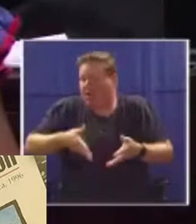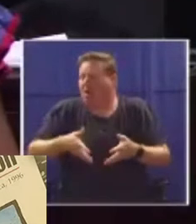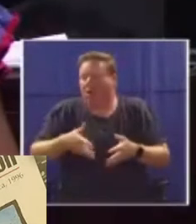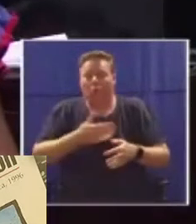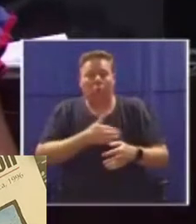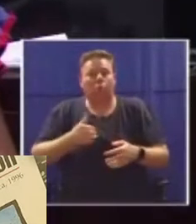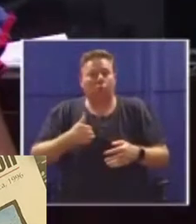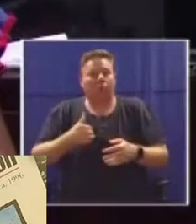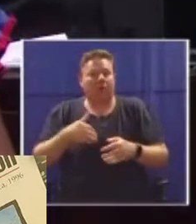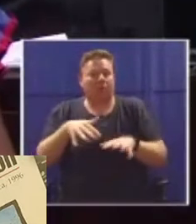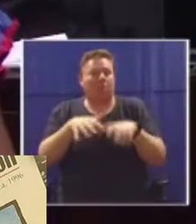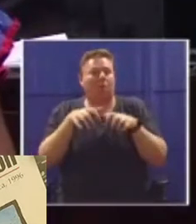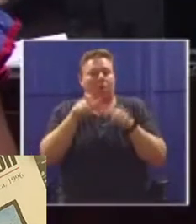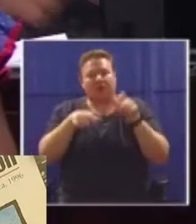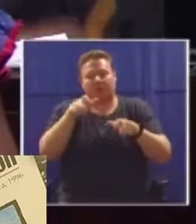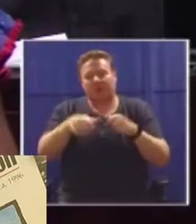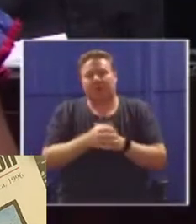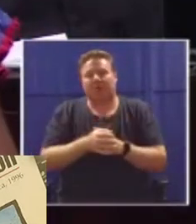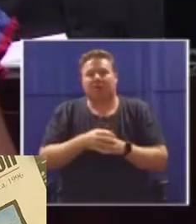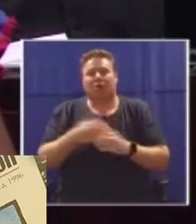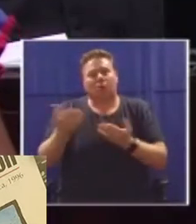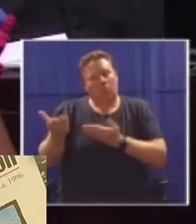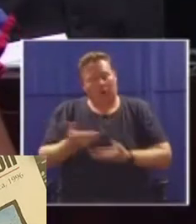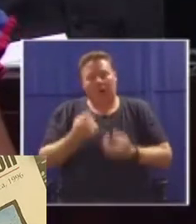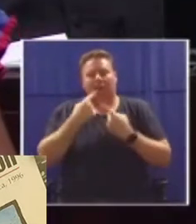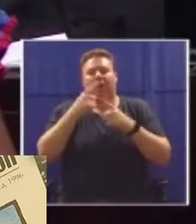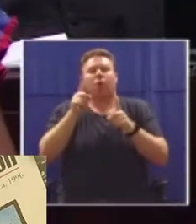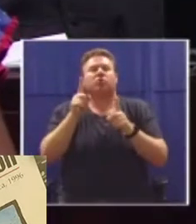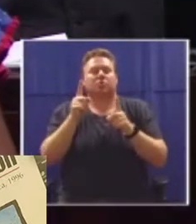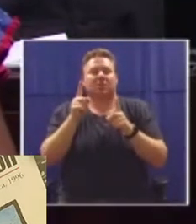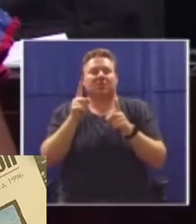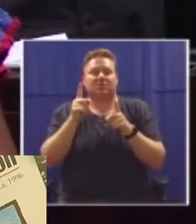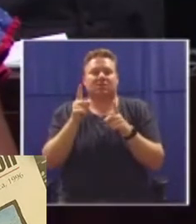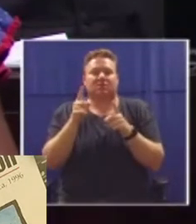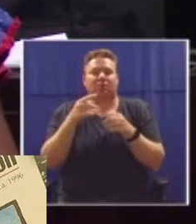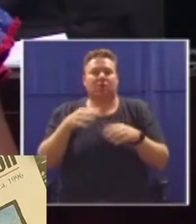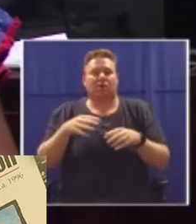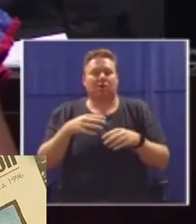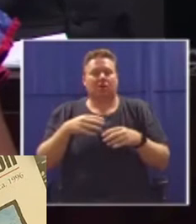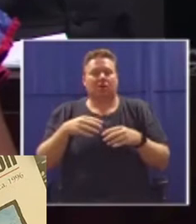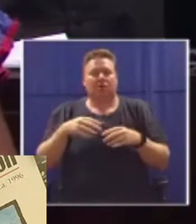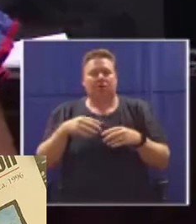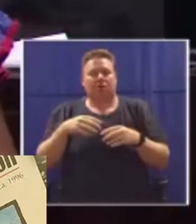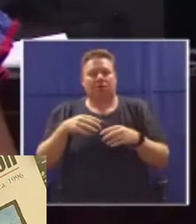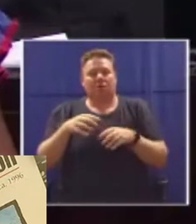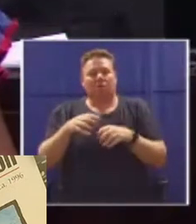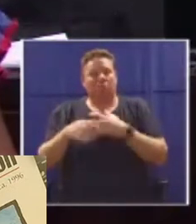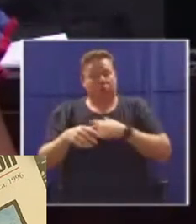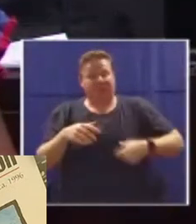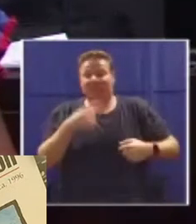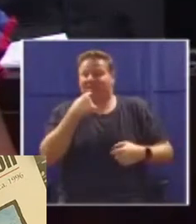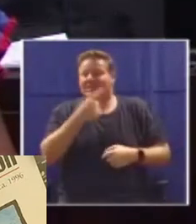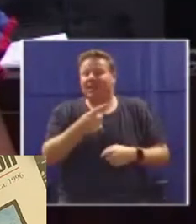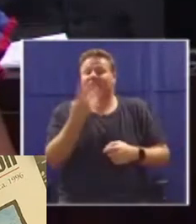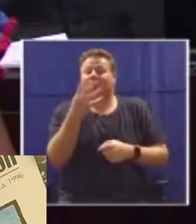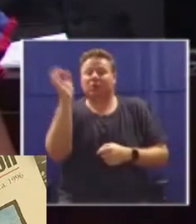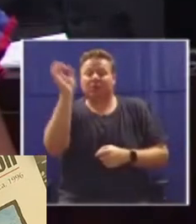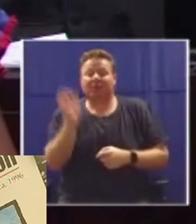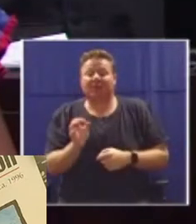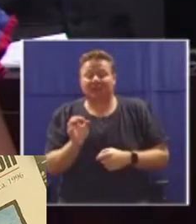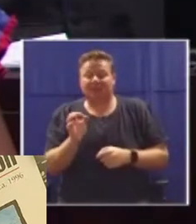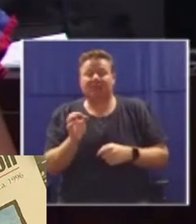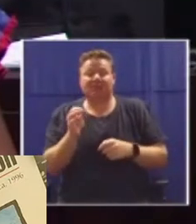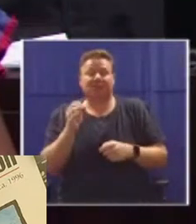parliamentarians. We welcome the pronouncement by the president that 40% of government procurement expenditure should be